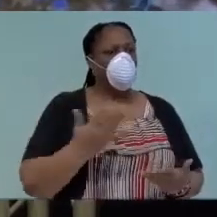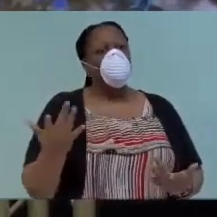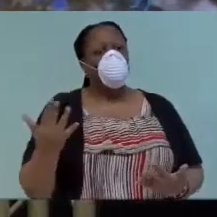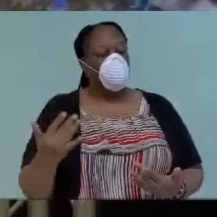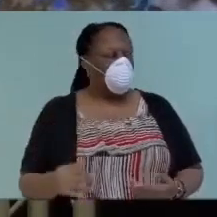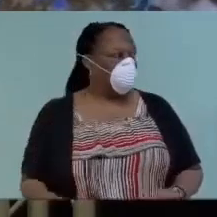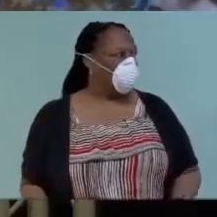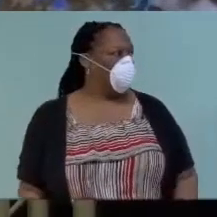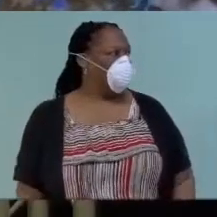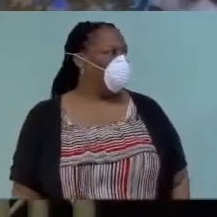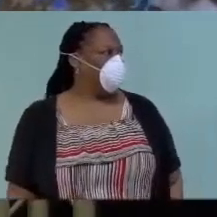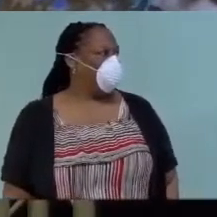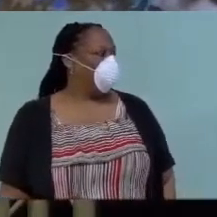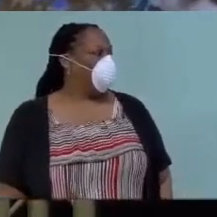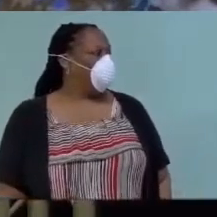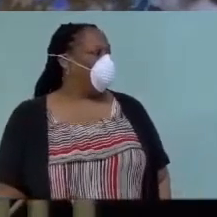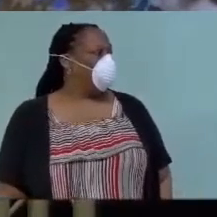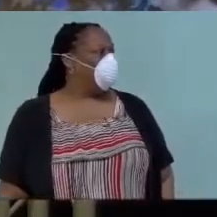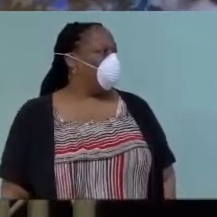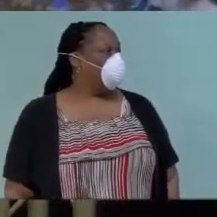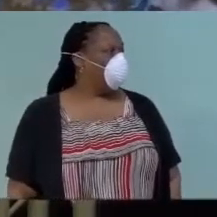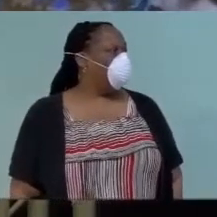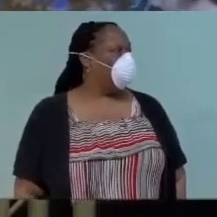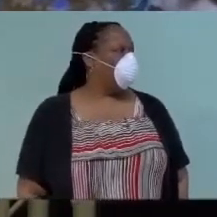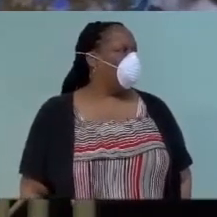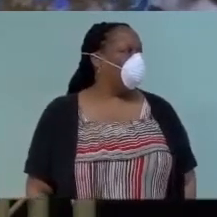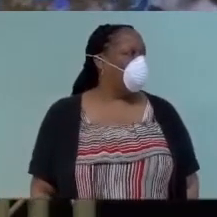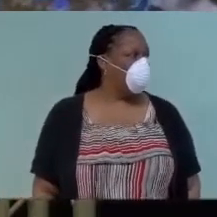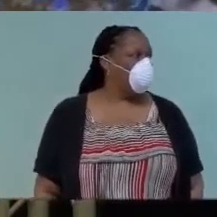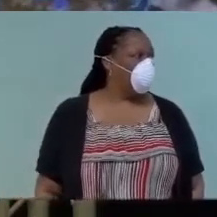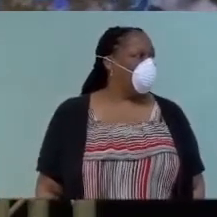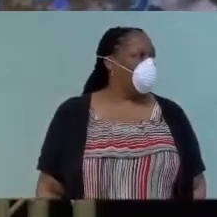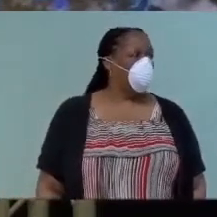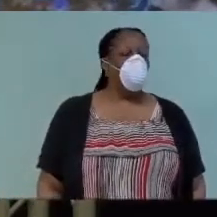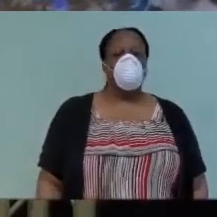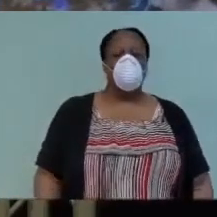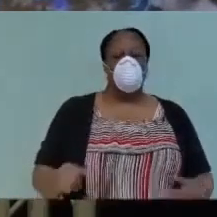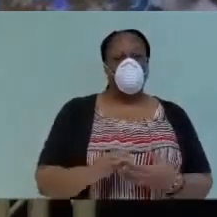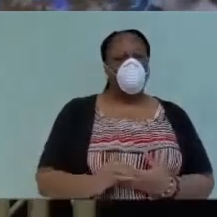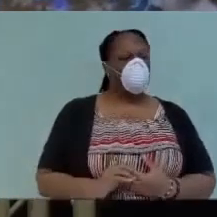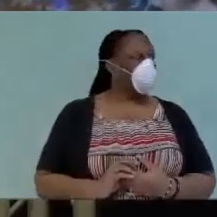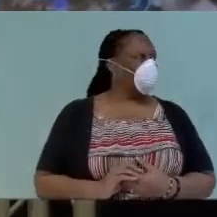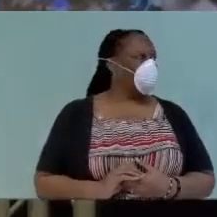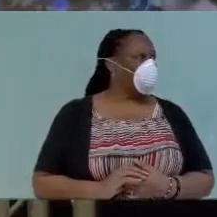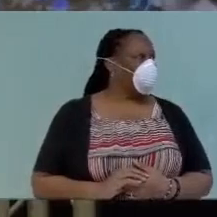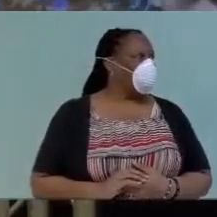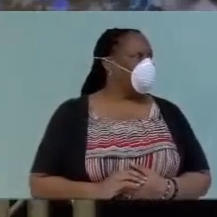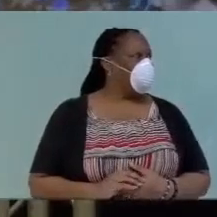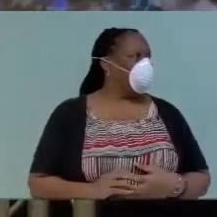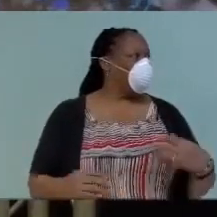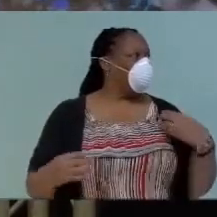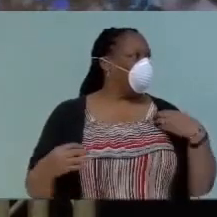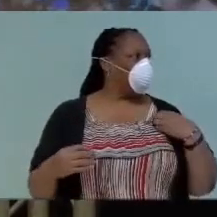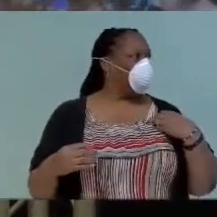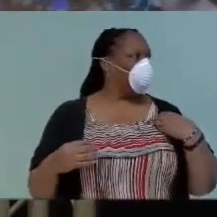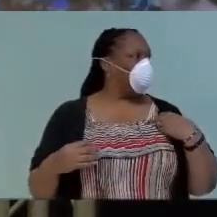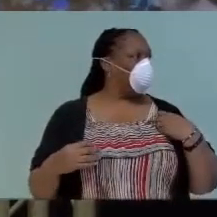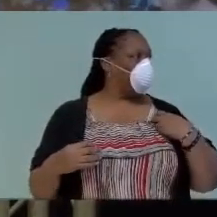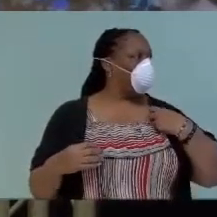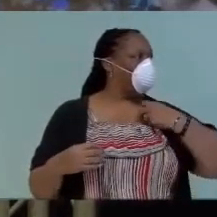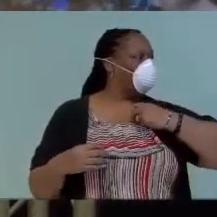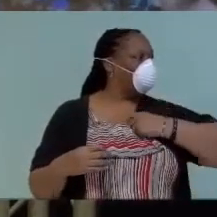4, the number of incoming samples exceed the capacity for safe pre-testing storage.